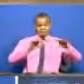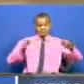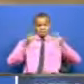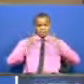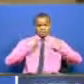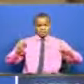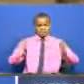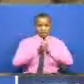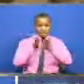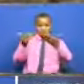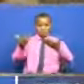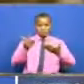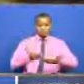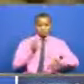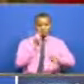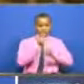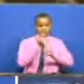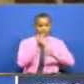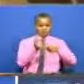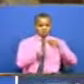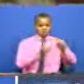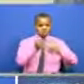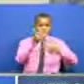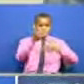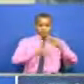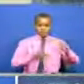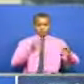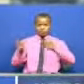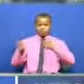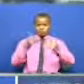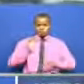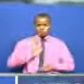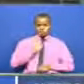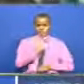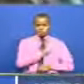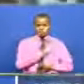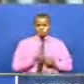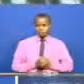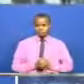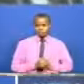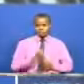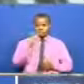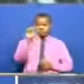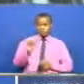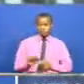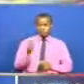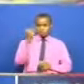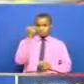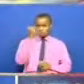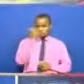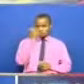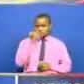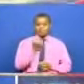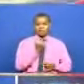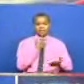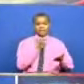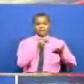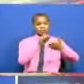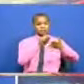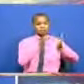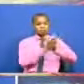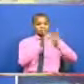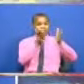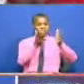welcomed ongoing efforts to end intra-community violence. The South Sudanese envoys included the country's Minister for